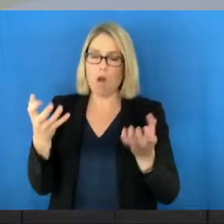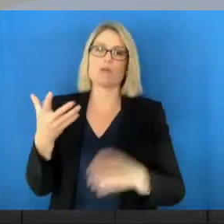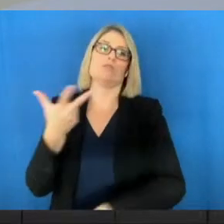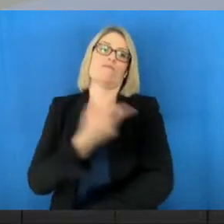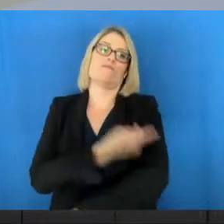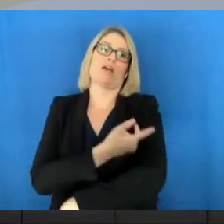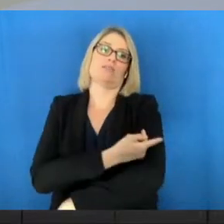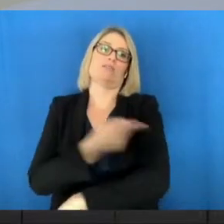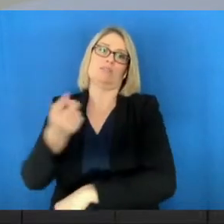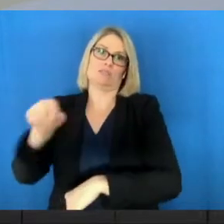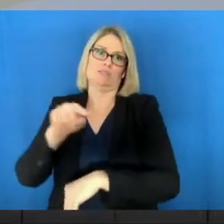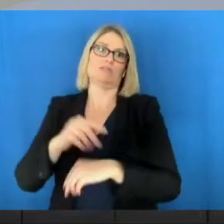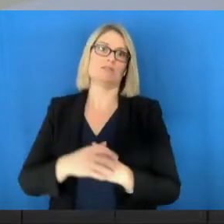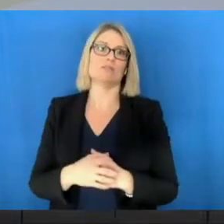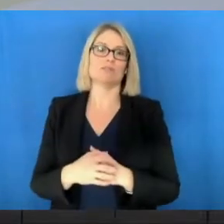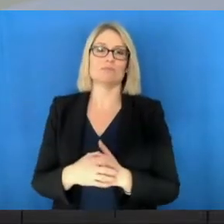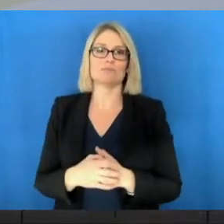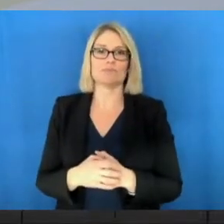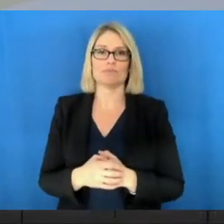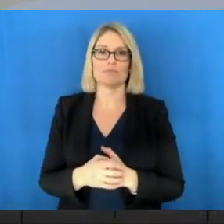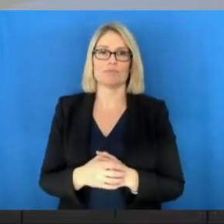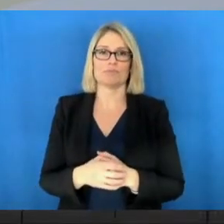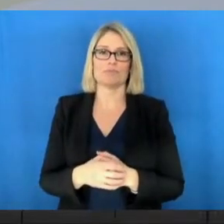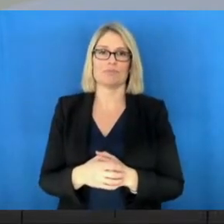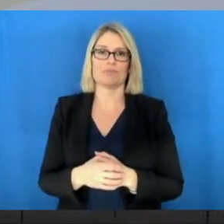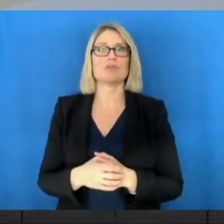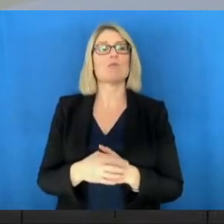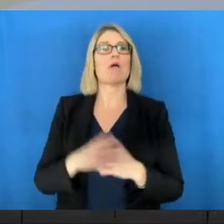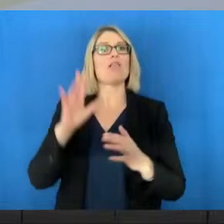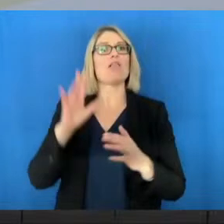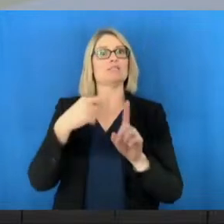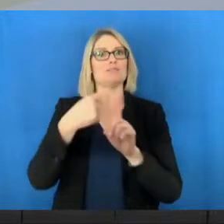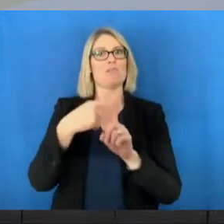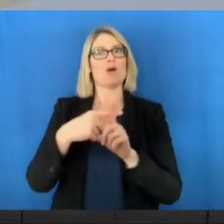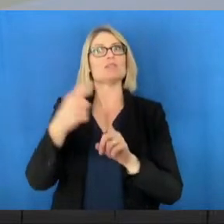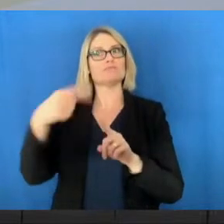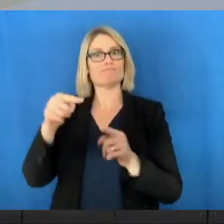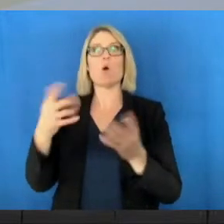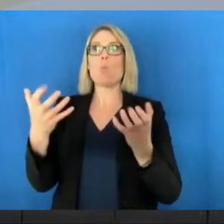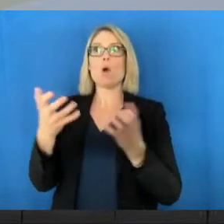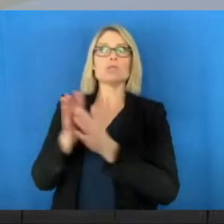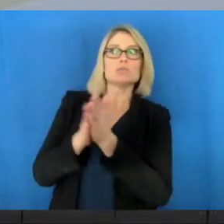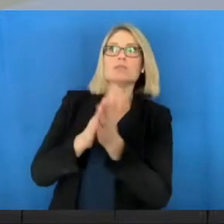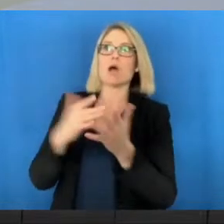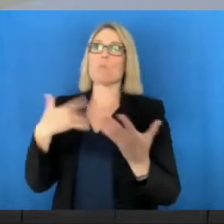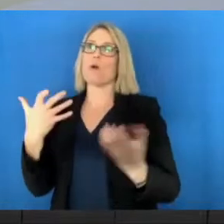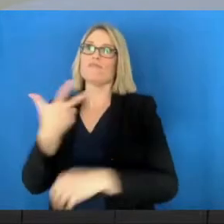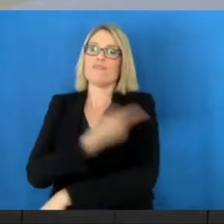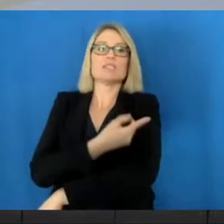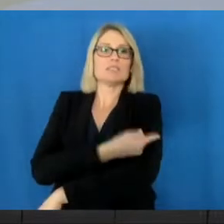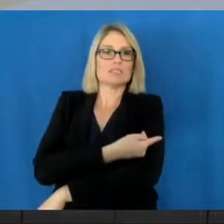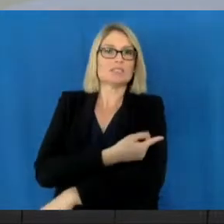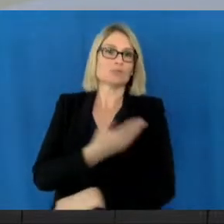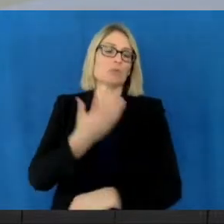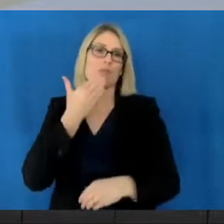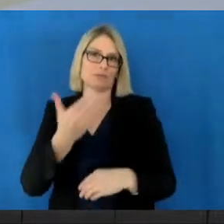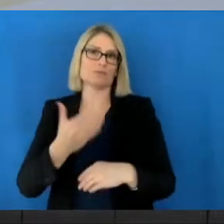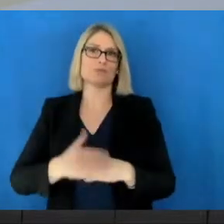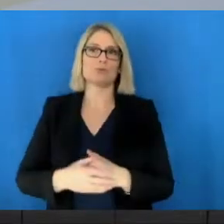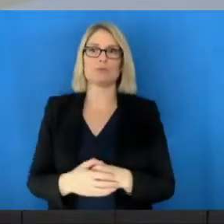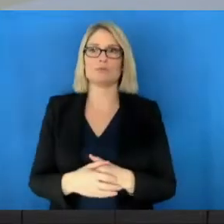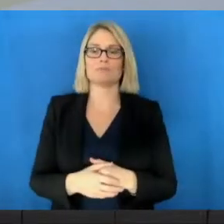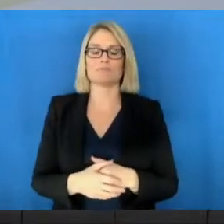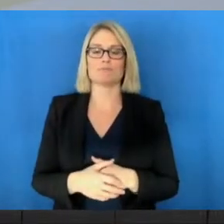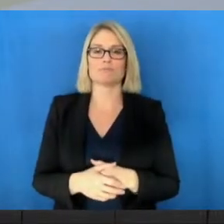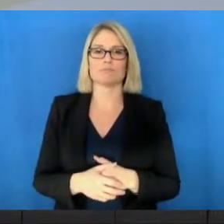so I think that's really positive right off the top. And we